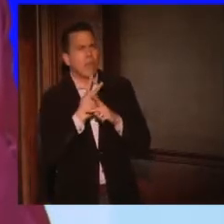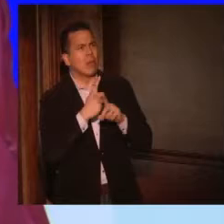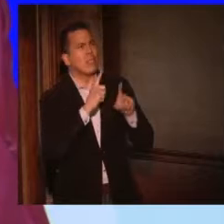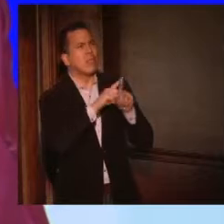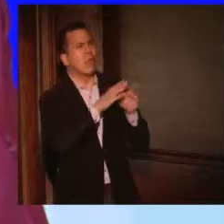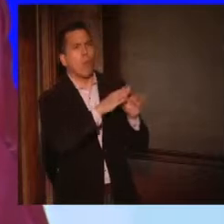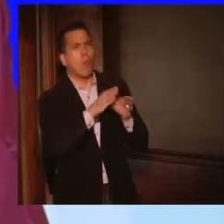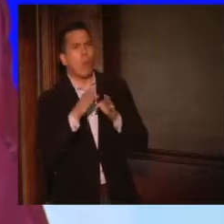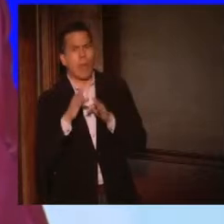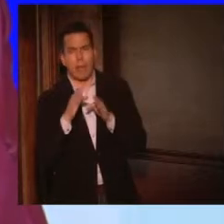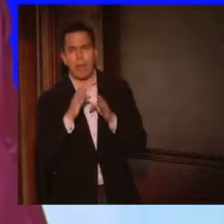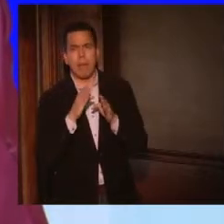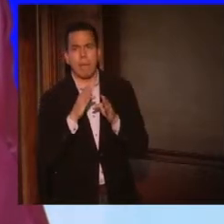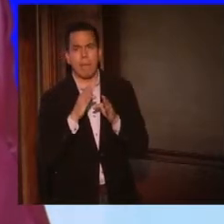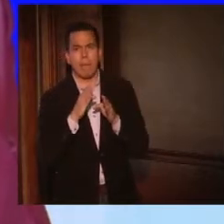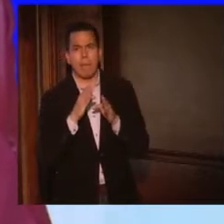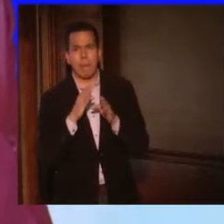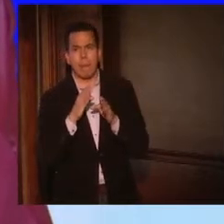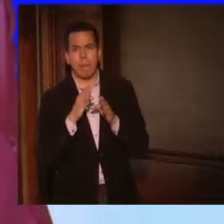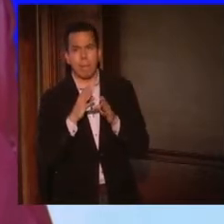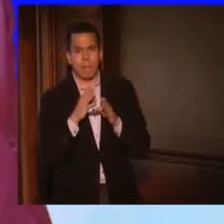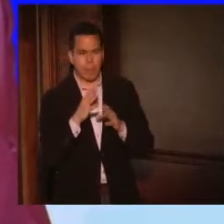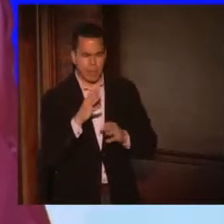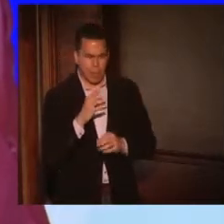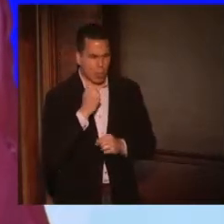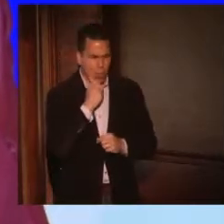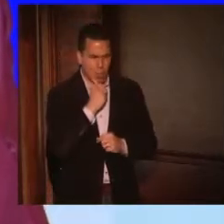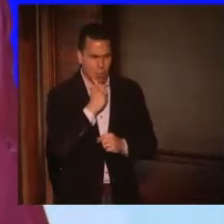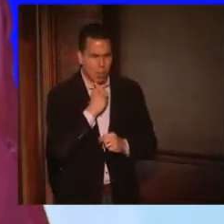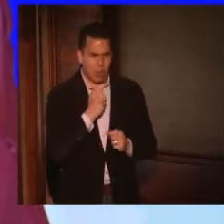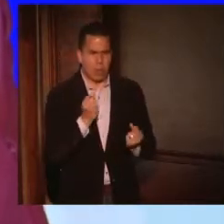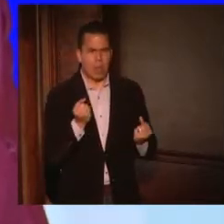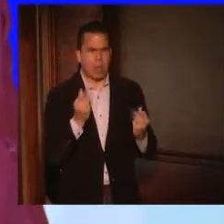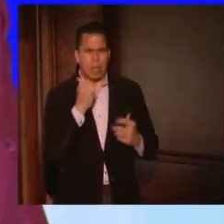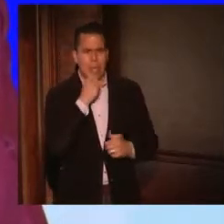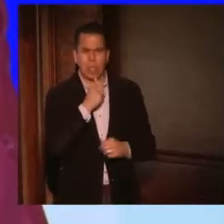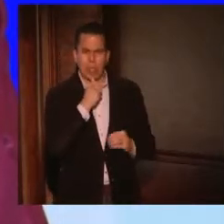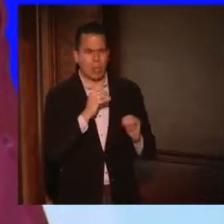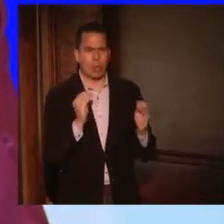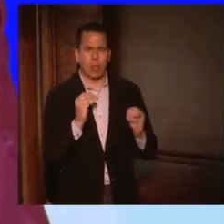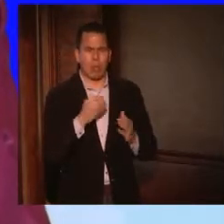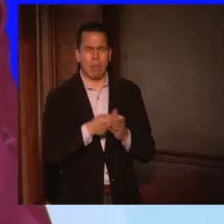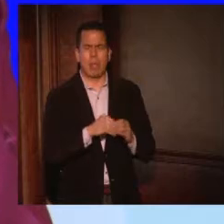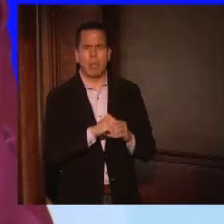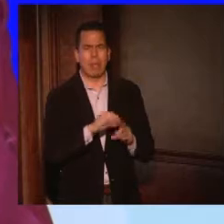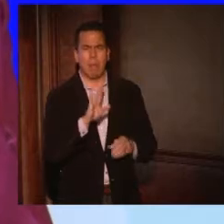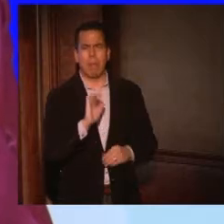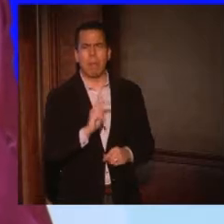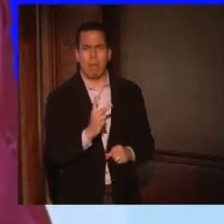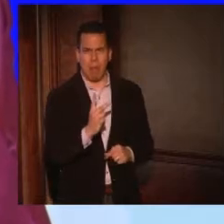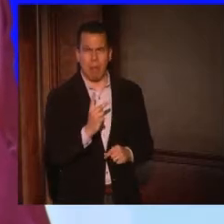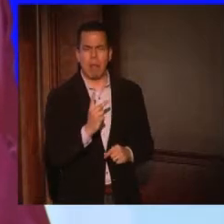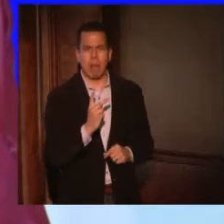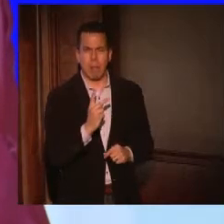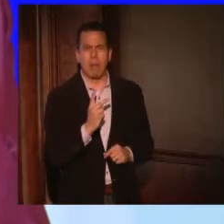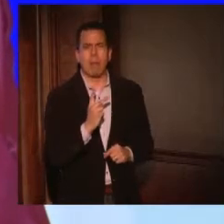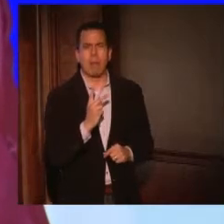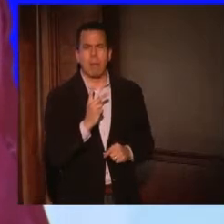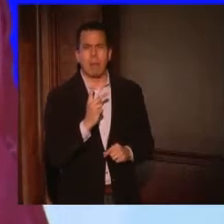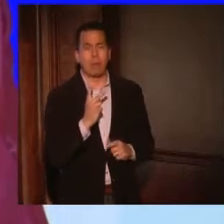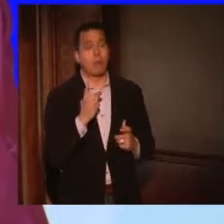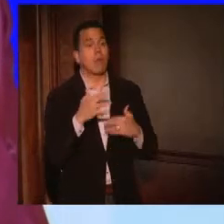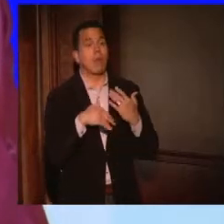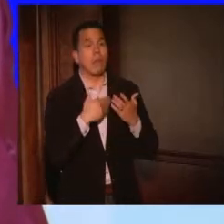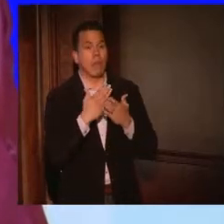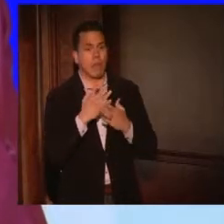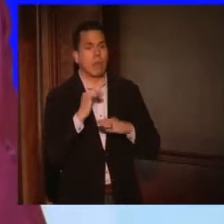because the girls, most of them didn't have a bank account or they didn't have their family's permission or they couldn't go to the bank to open up. So we decided to find